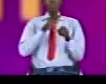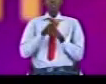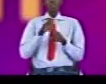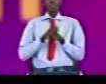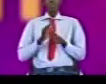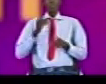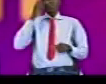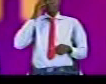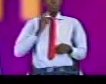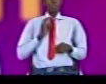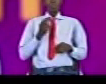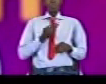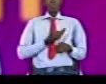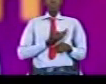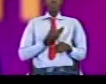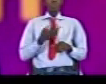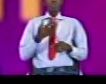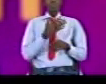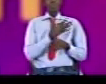Oh, His grace is sufficient for us.